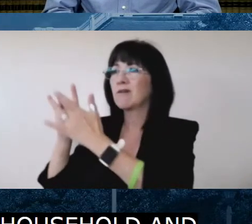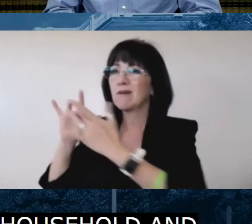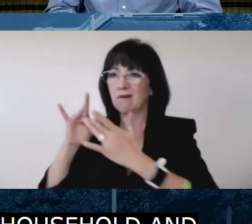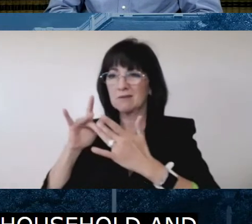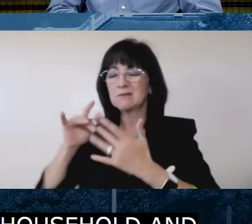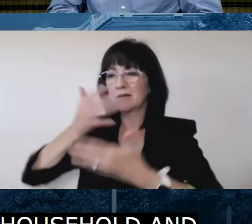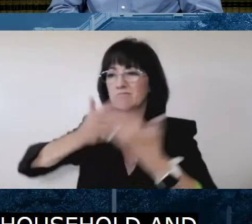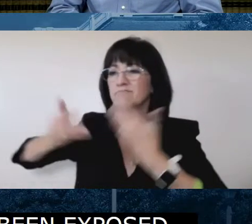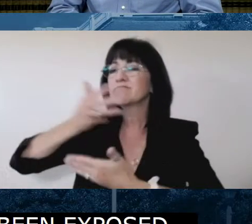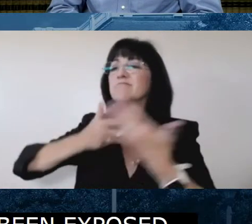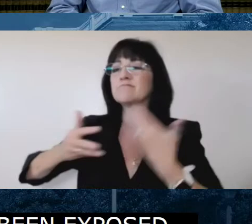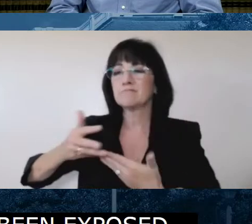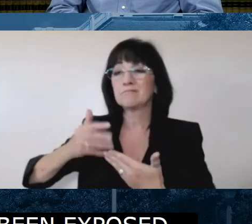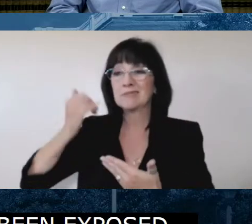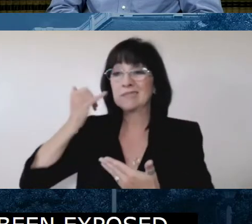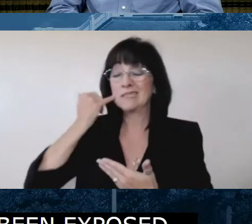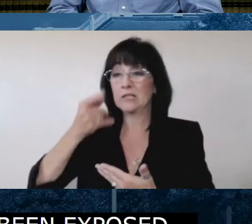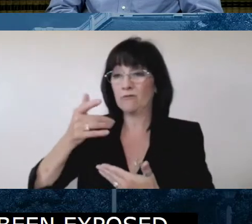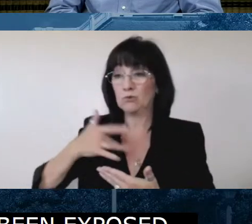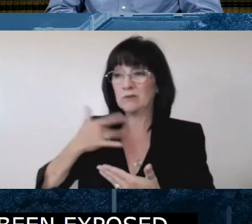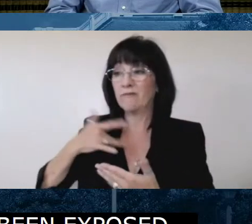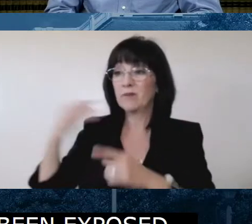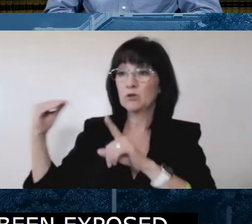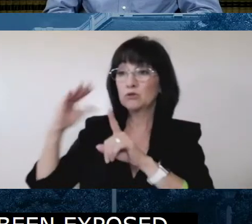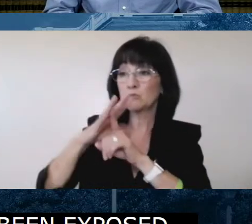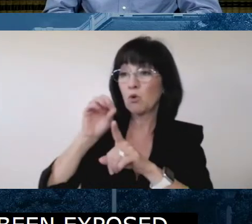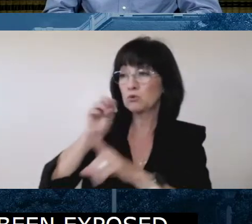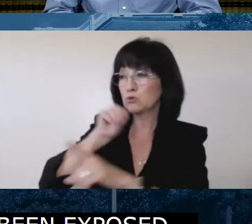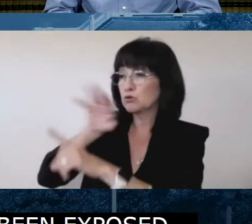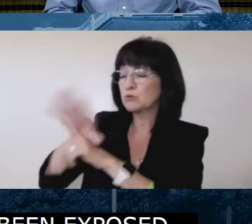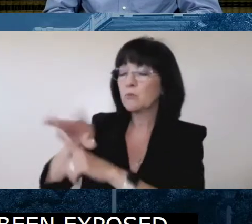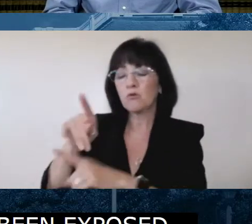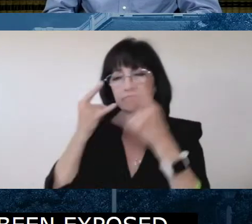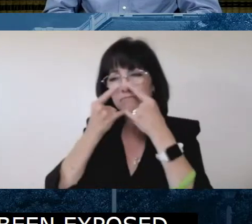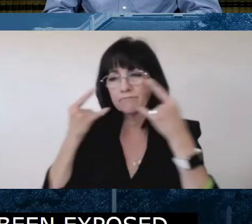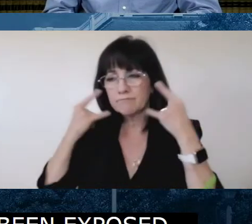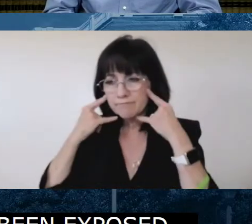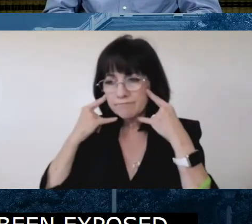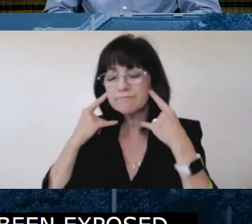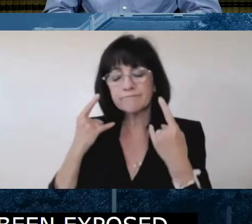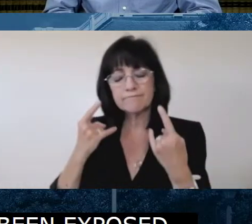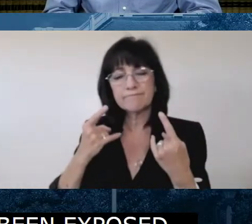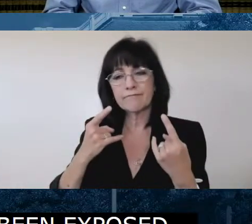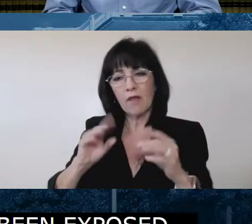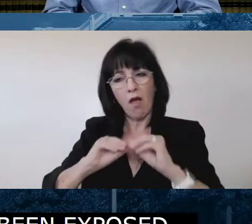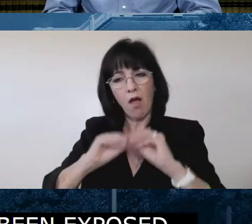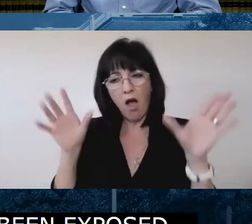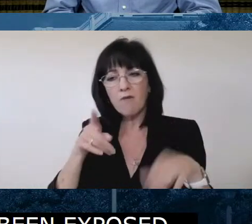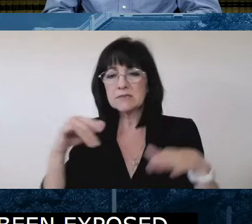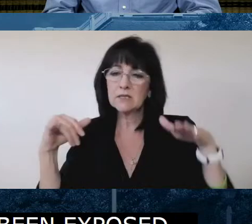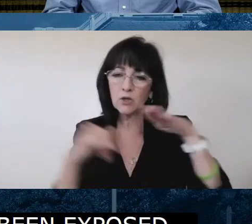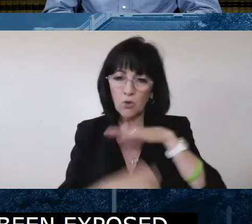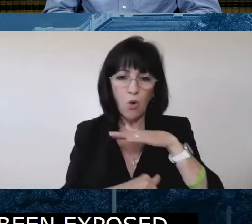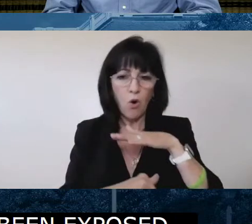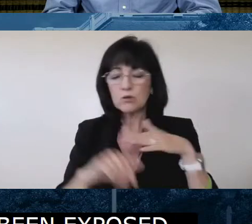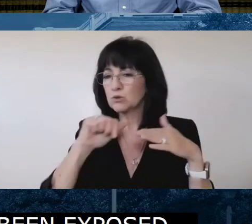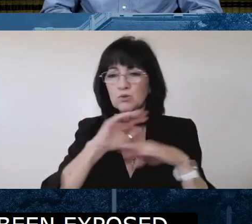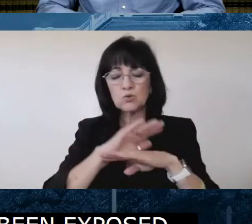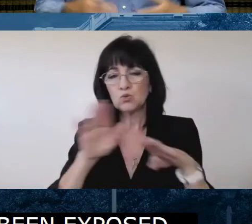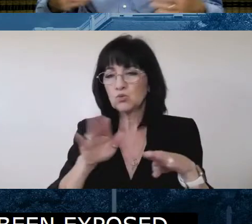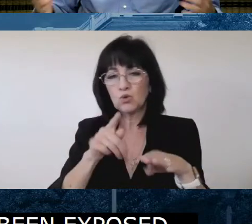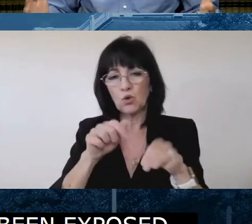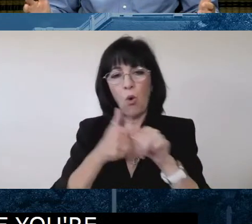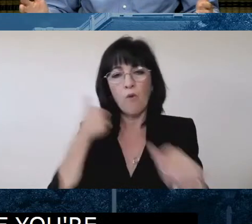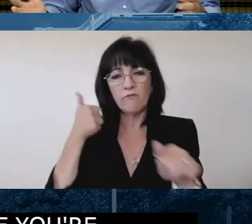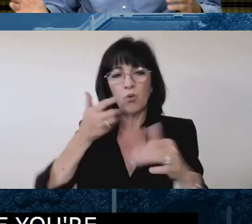you should wear a mask. If you're vaccinated, you should get tested, obviously quarantine. If you're not vaccinated, we've